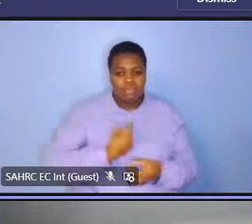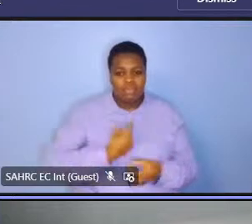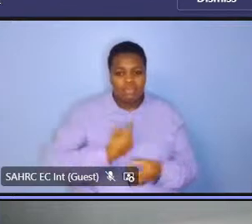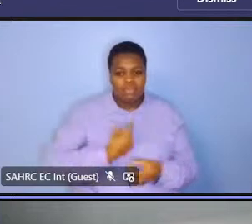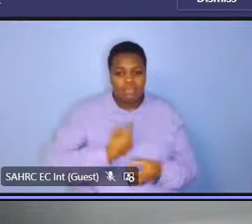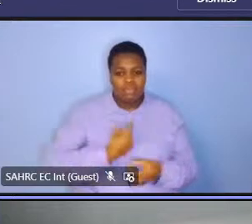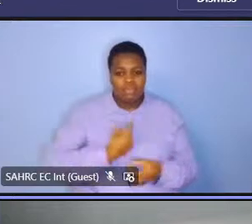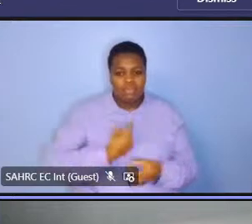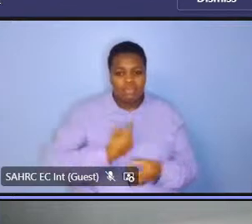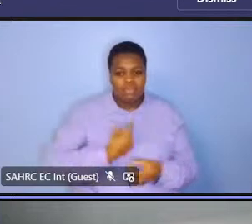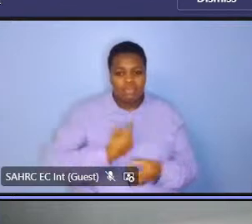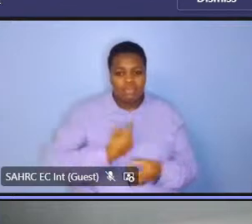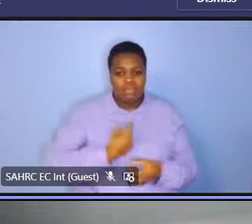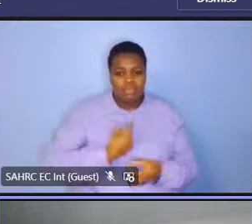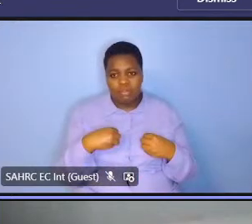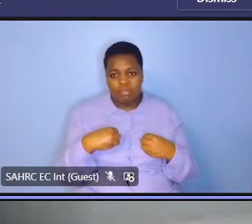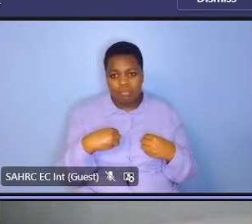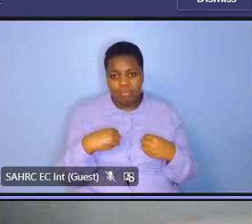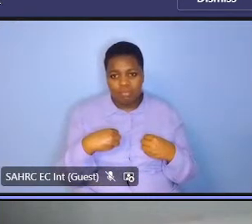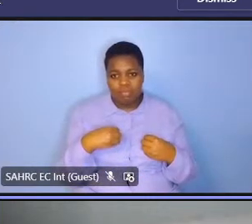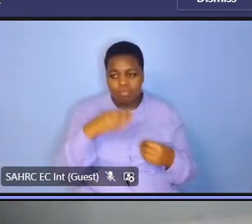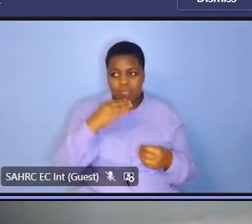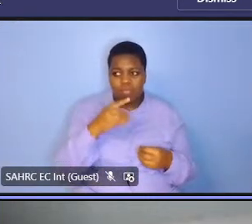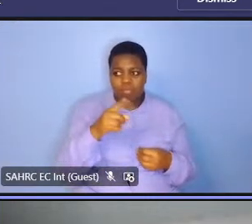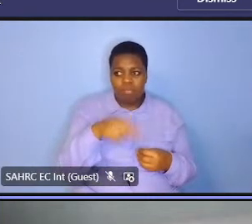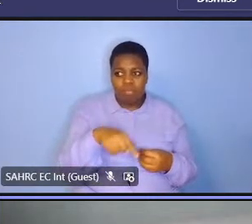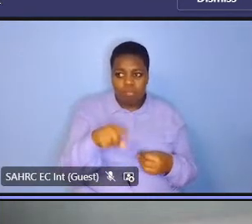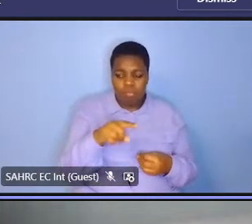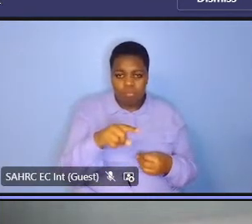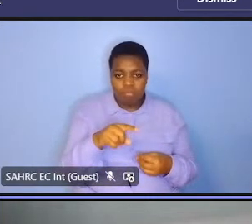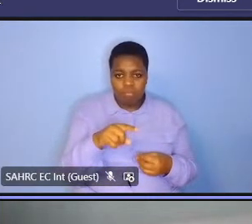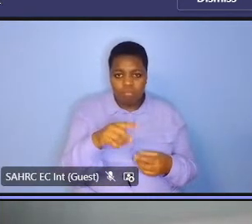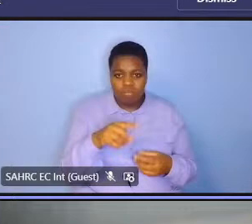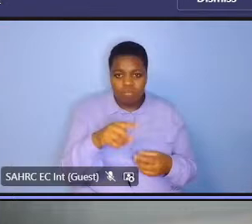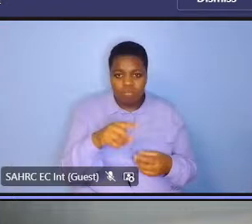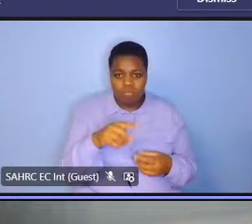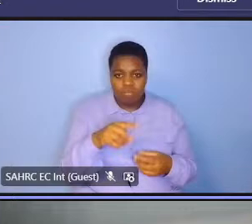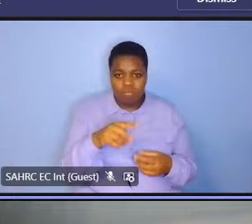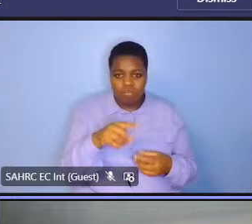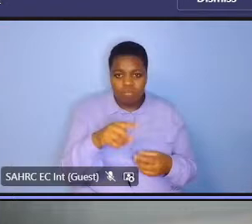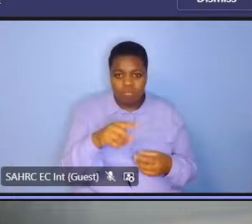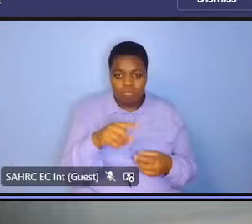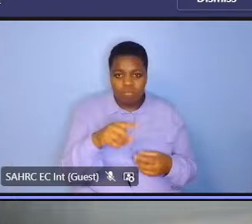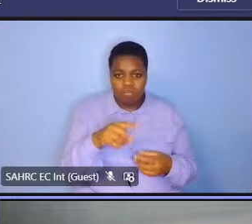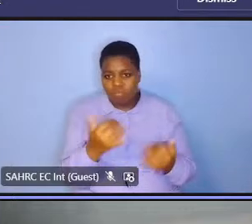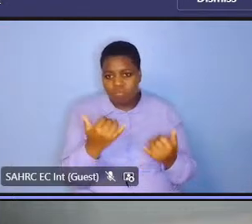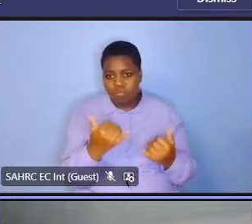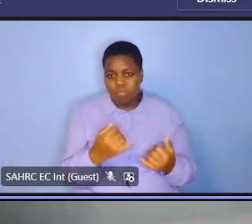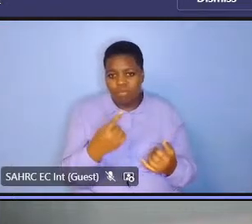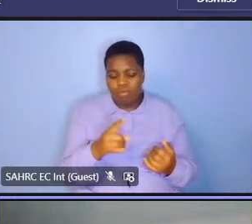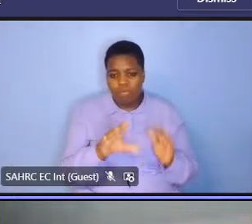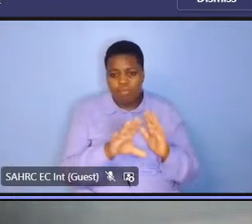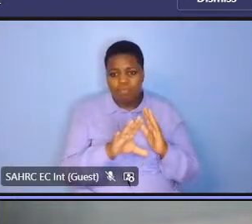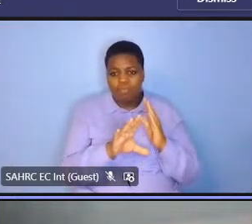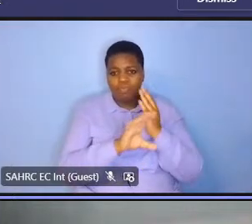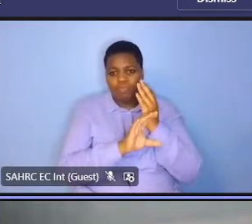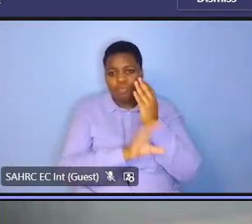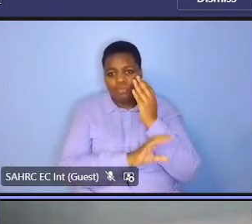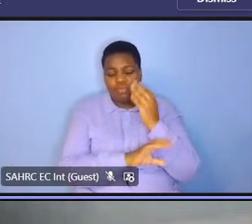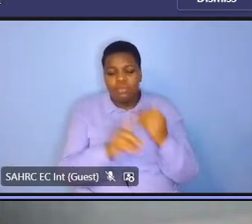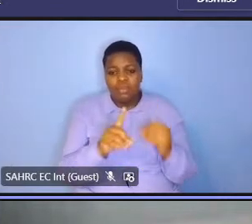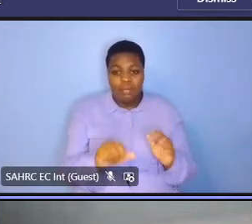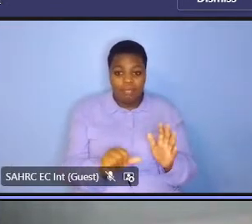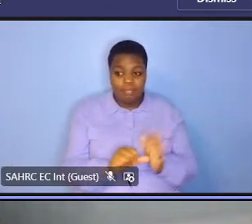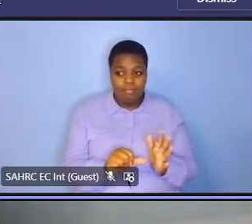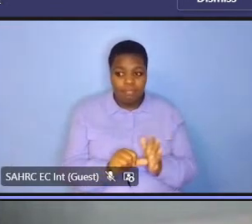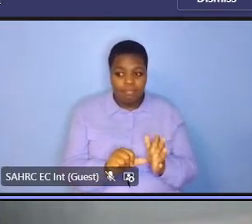acceptable approach as it advances the society that is envisaged by the Constitution. But very importantly, it provides as follows,